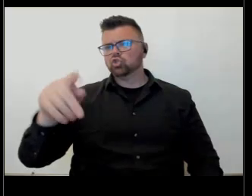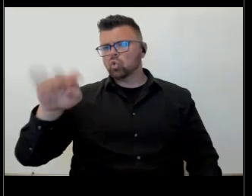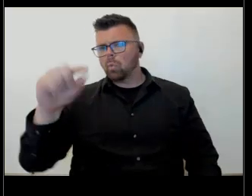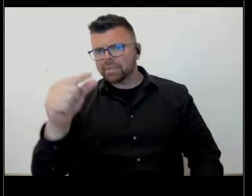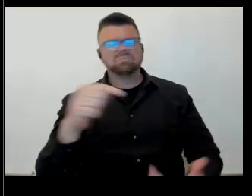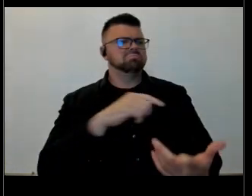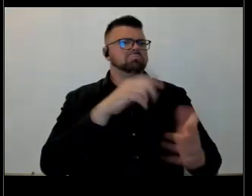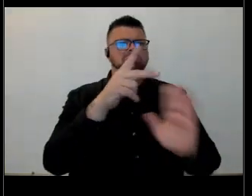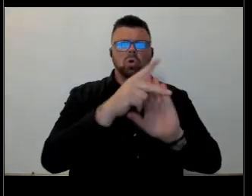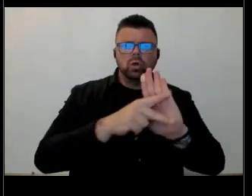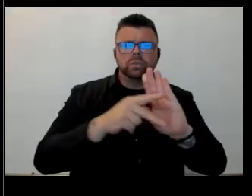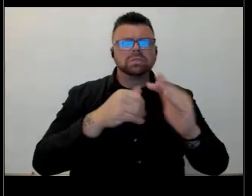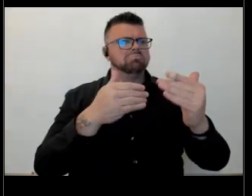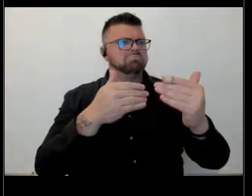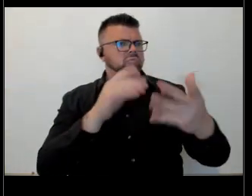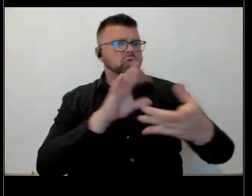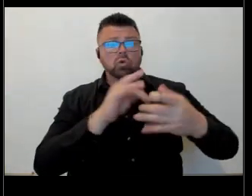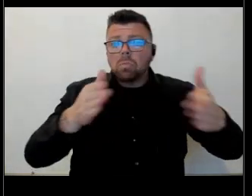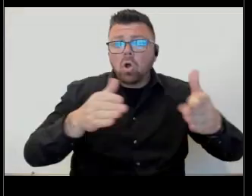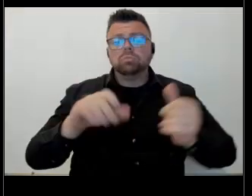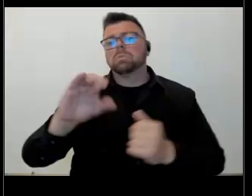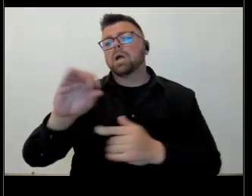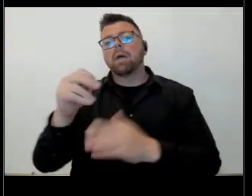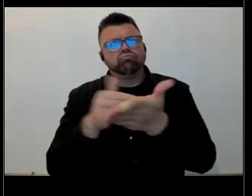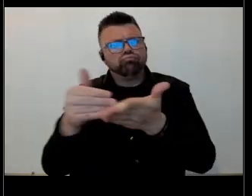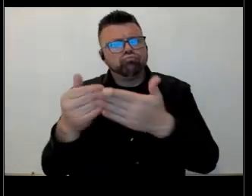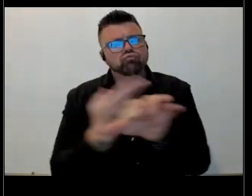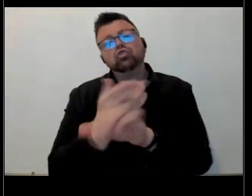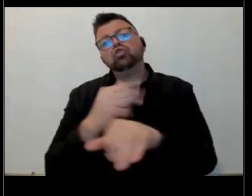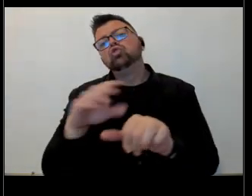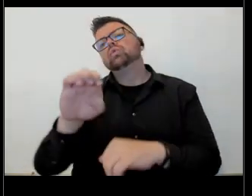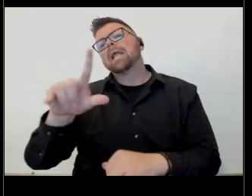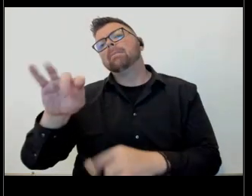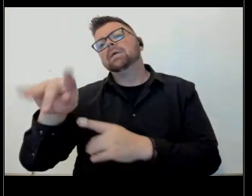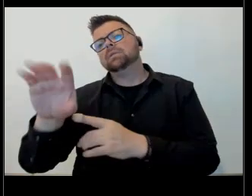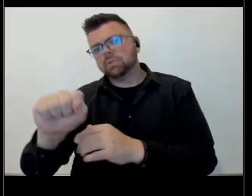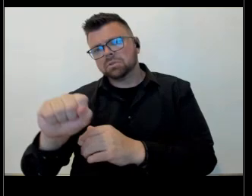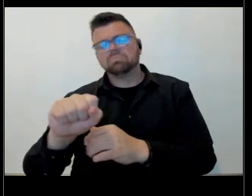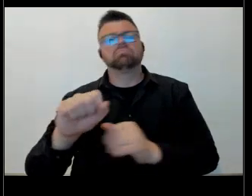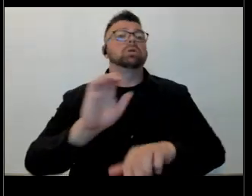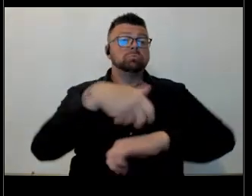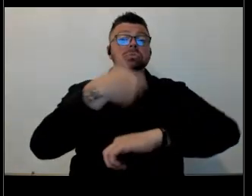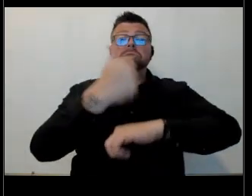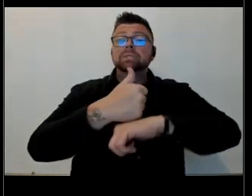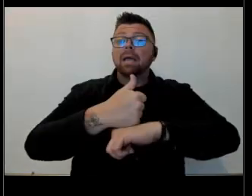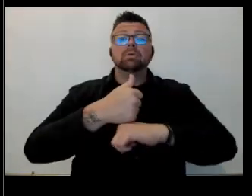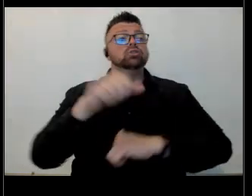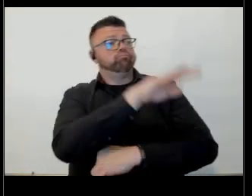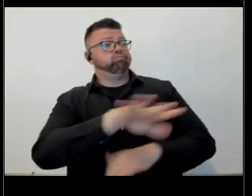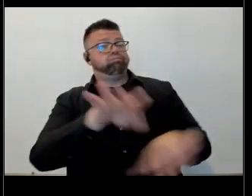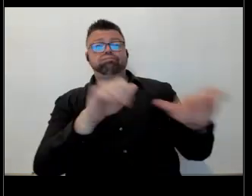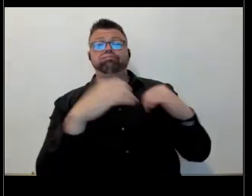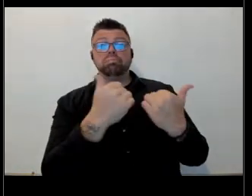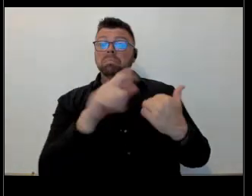for public and common use elements and spaces that must be